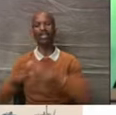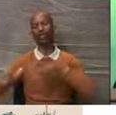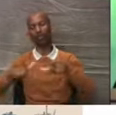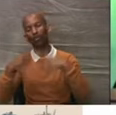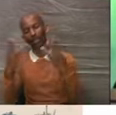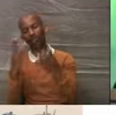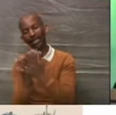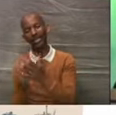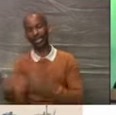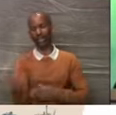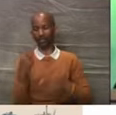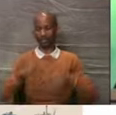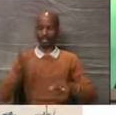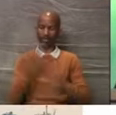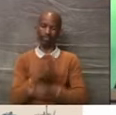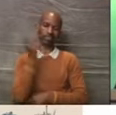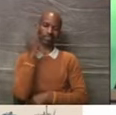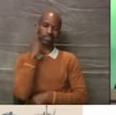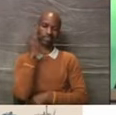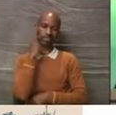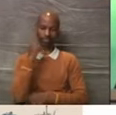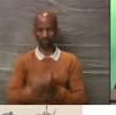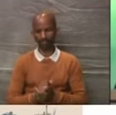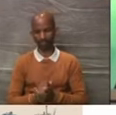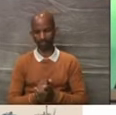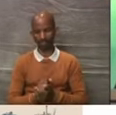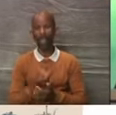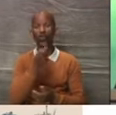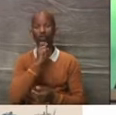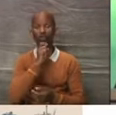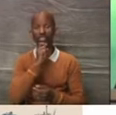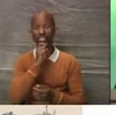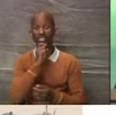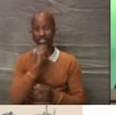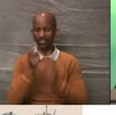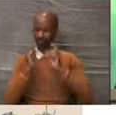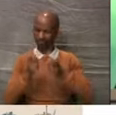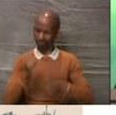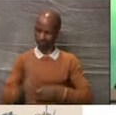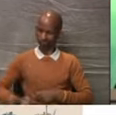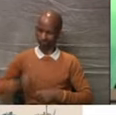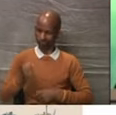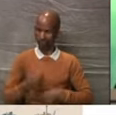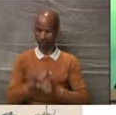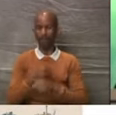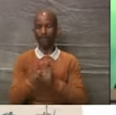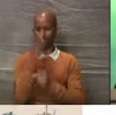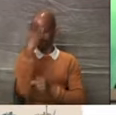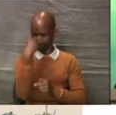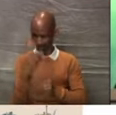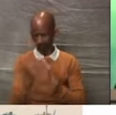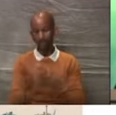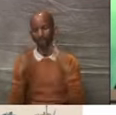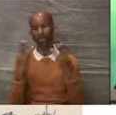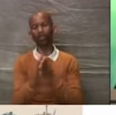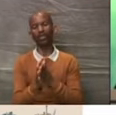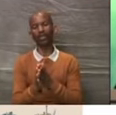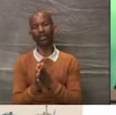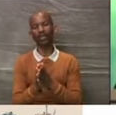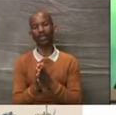Limpopo can come to Gauteng easily using a speed train that will move people and